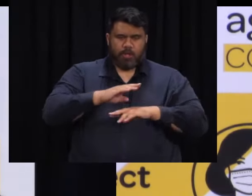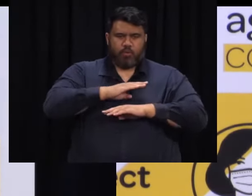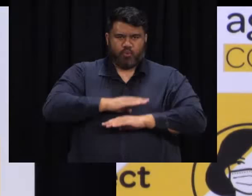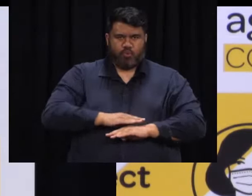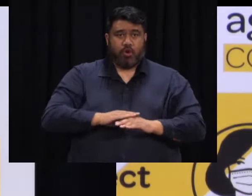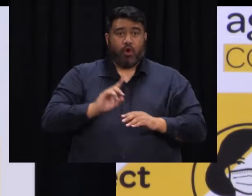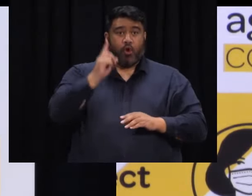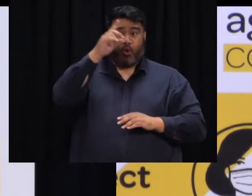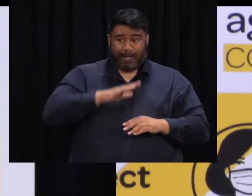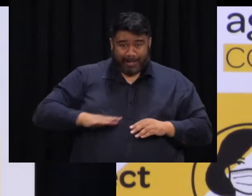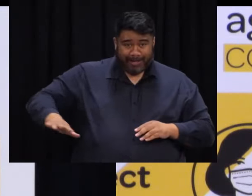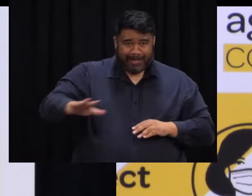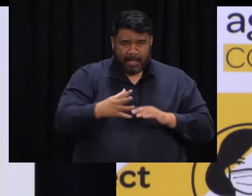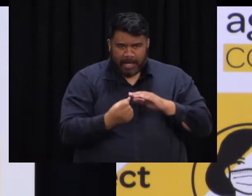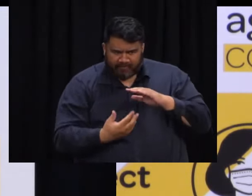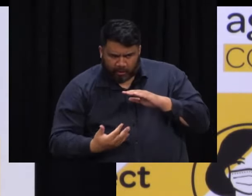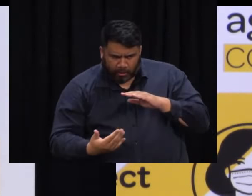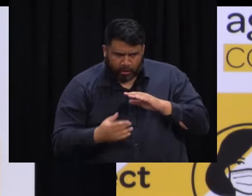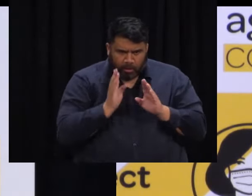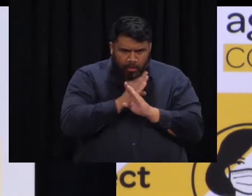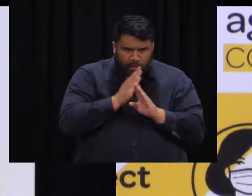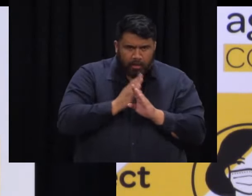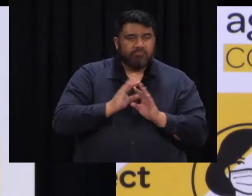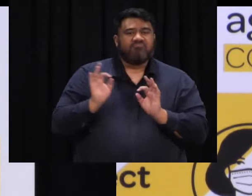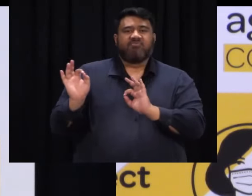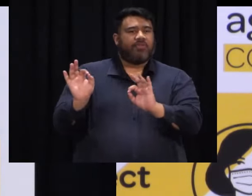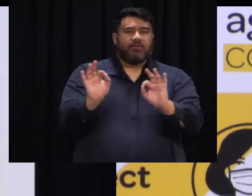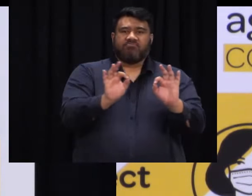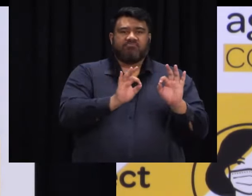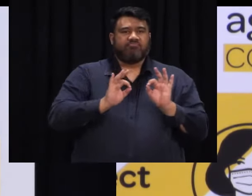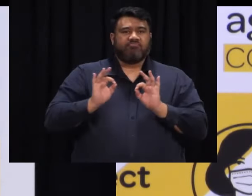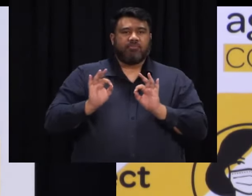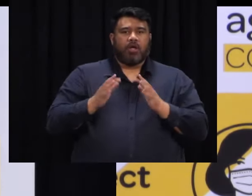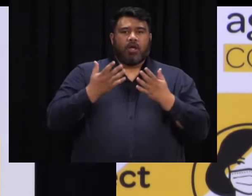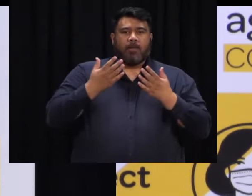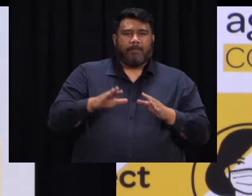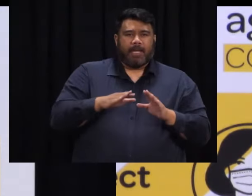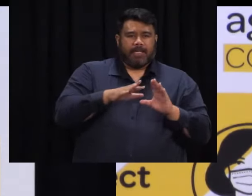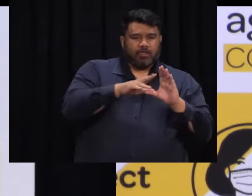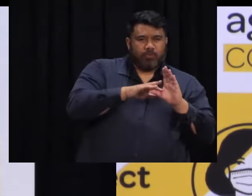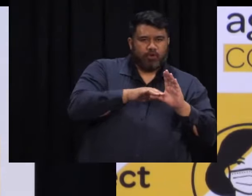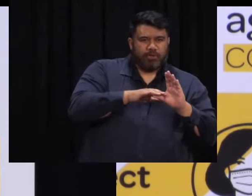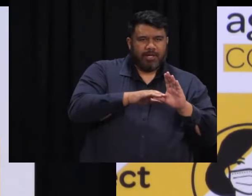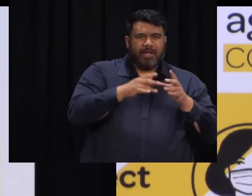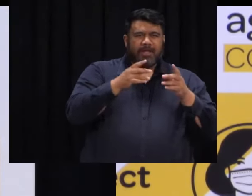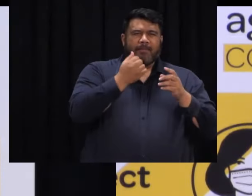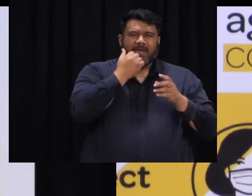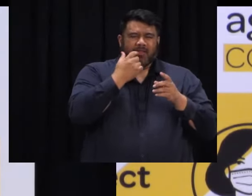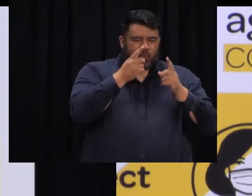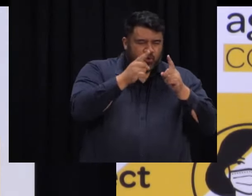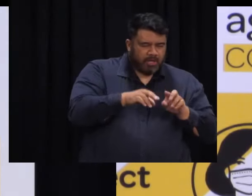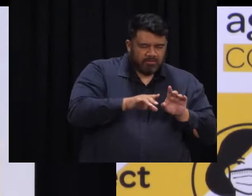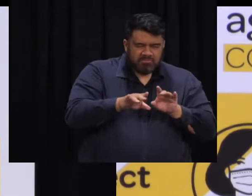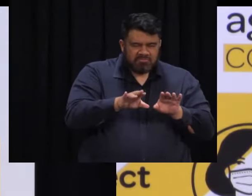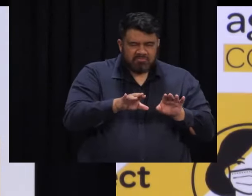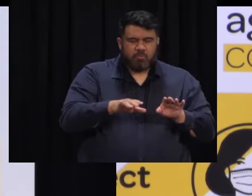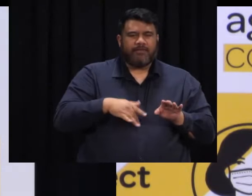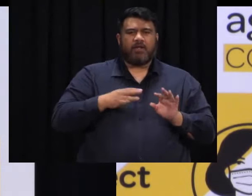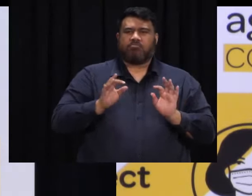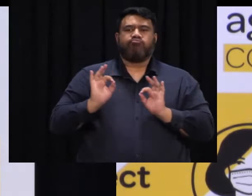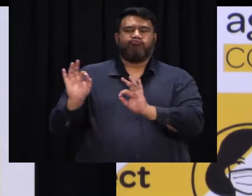Auckland. Wide testing, we've done some modelling, we're very confident there's not a pool of undetected transmission happening